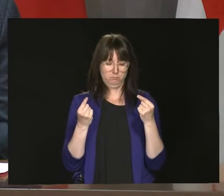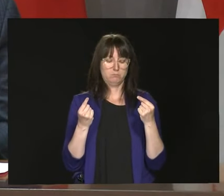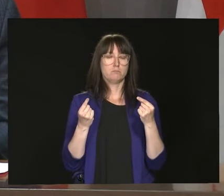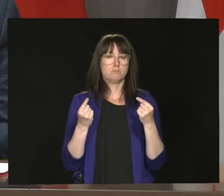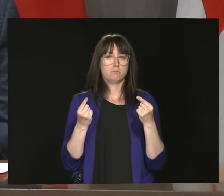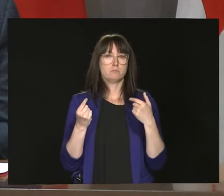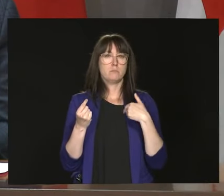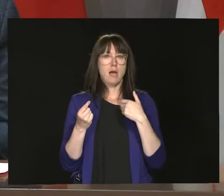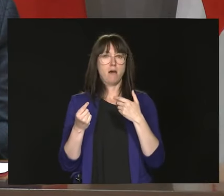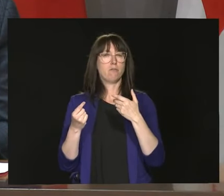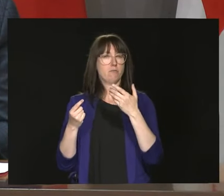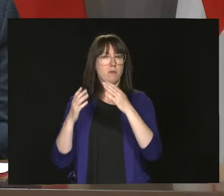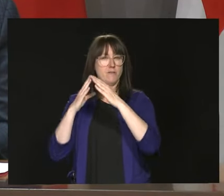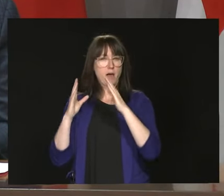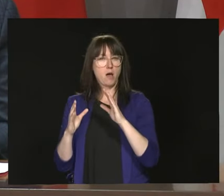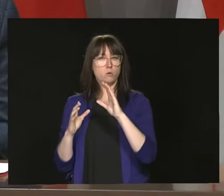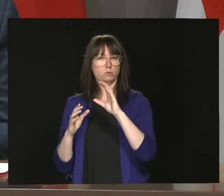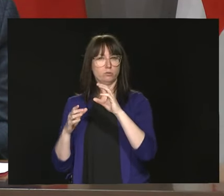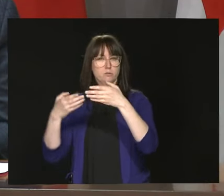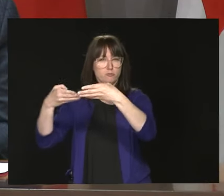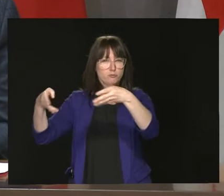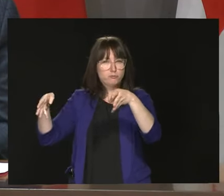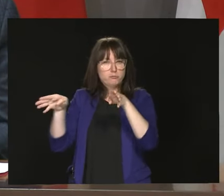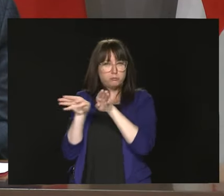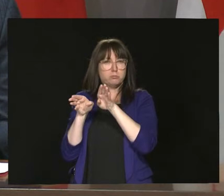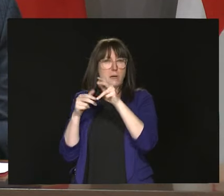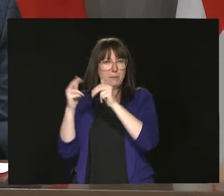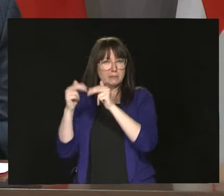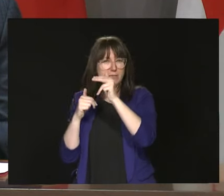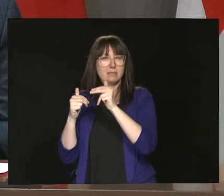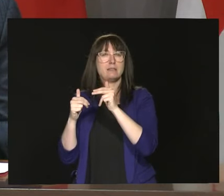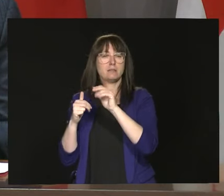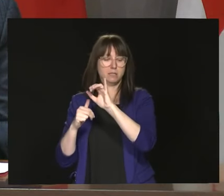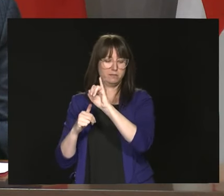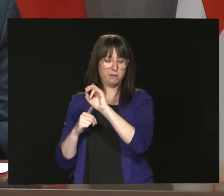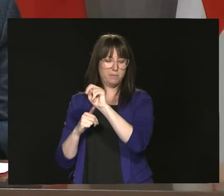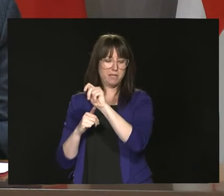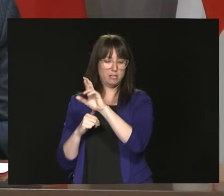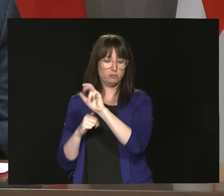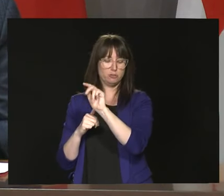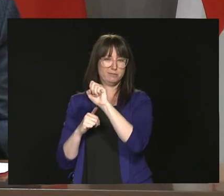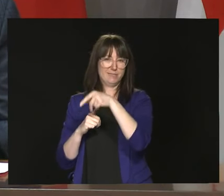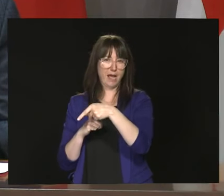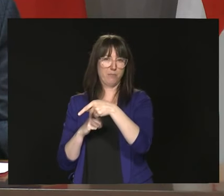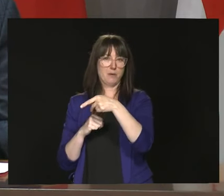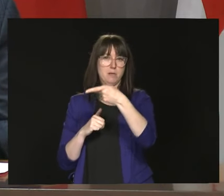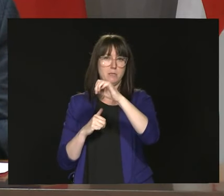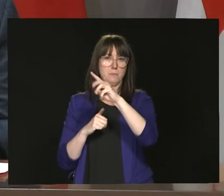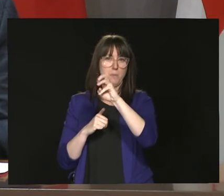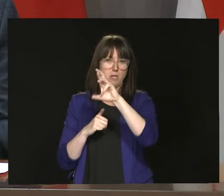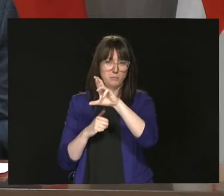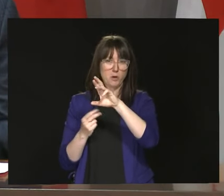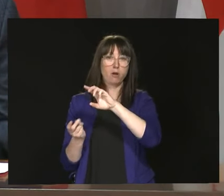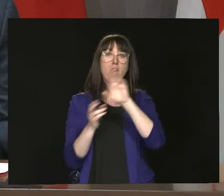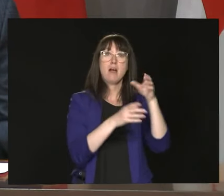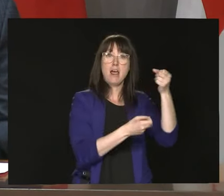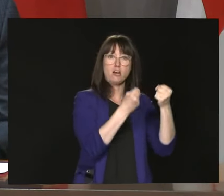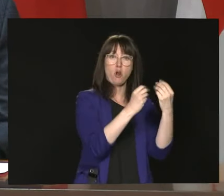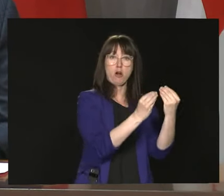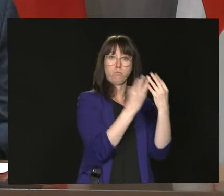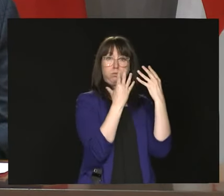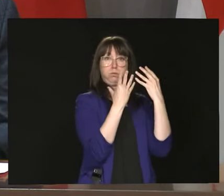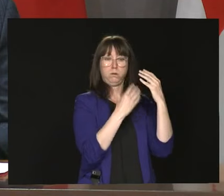wrap from inter-tap polymer and airbag materials from Autoliv into fabrics that meet the strict